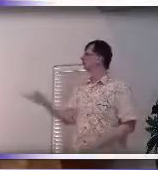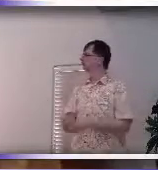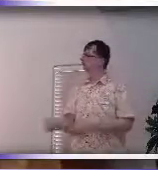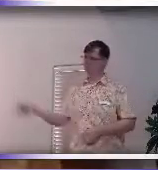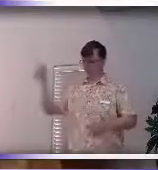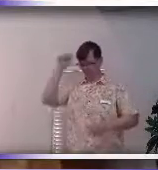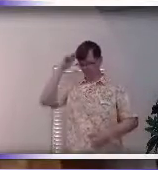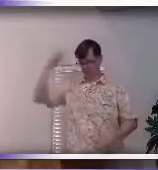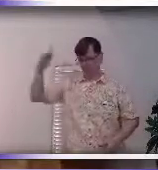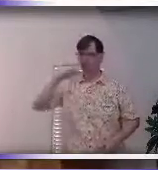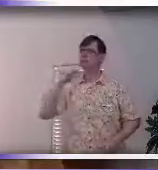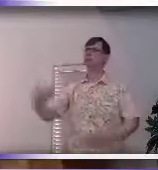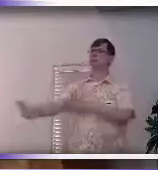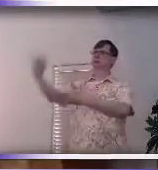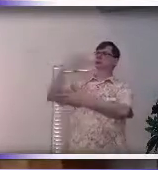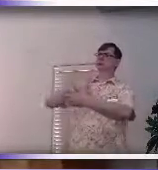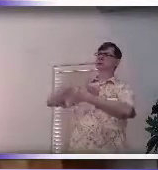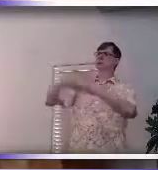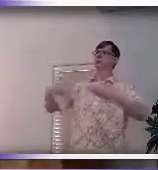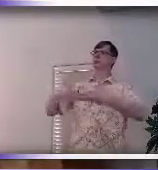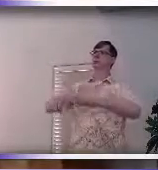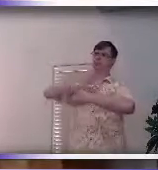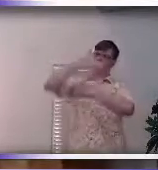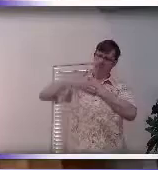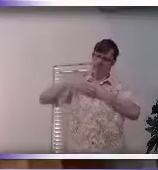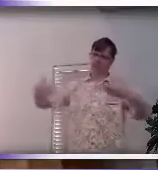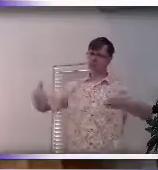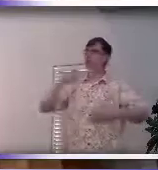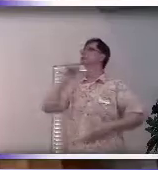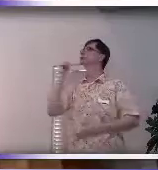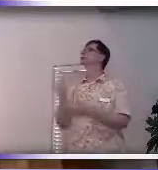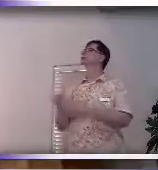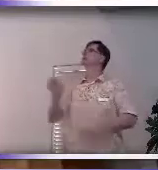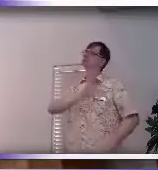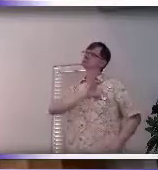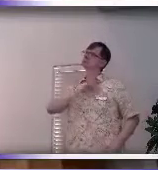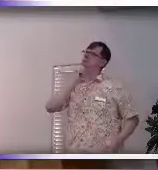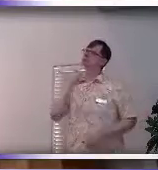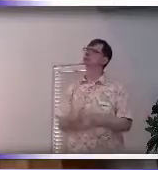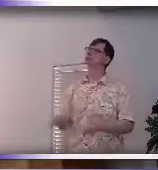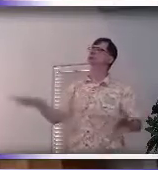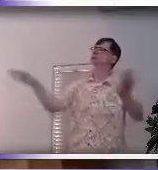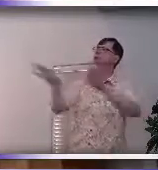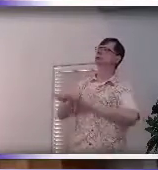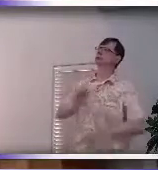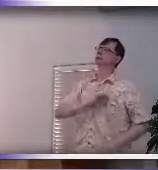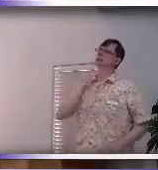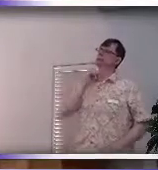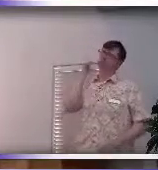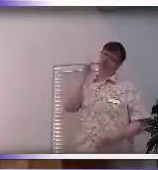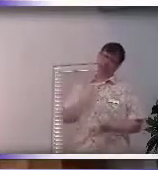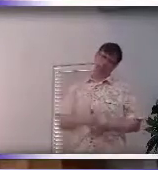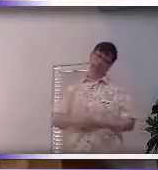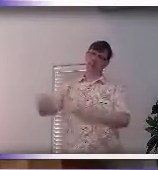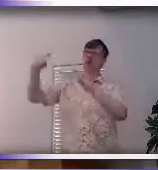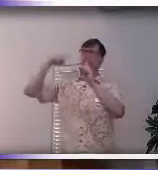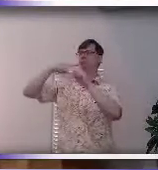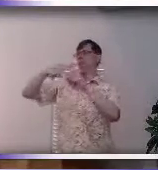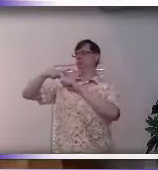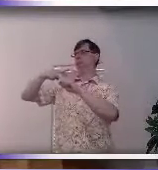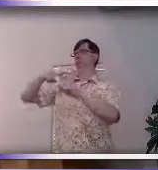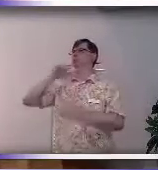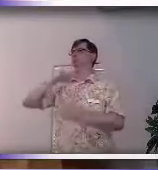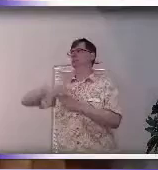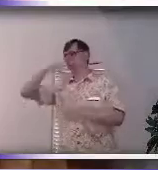know it inside and out, and we are going to know why we're committing to it and exactly what it is we're committing to.